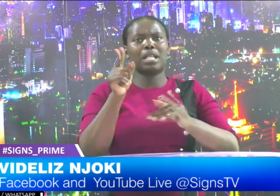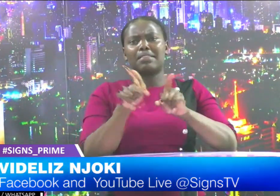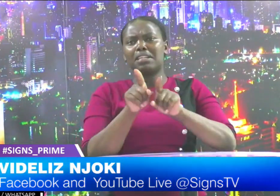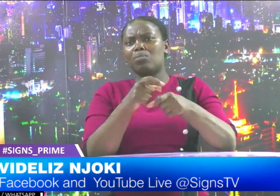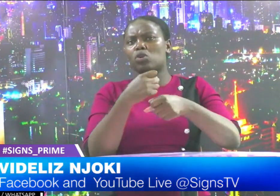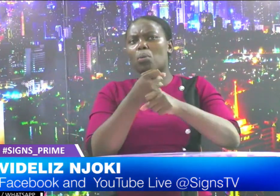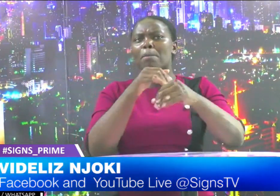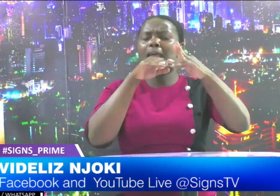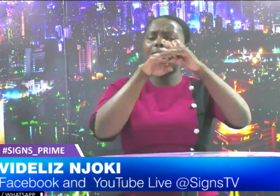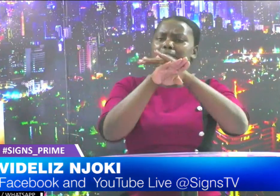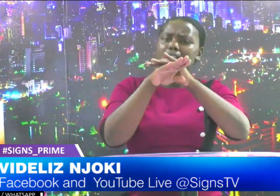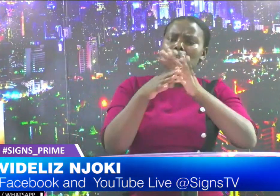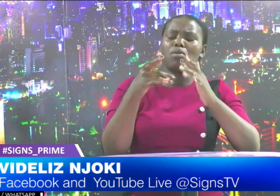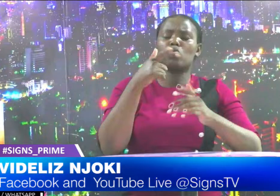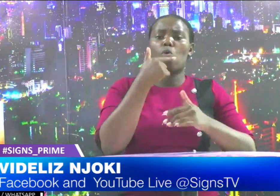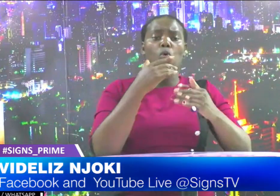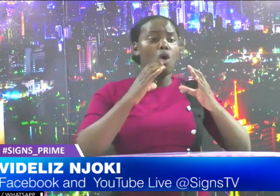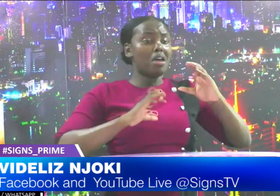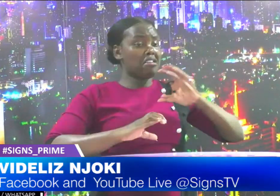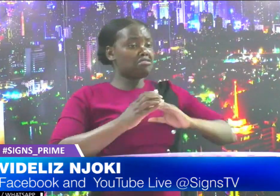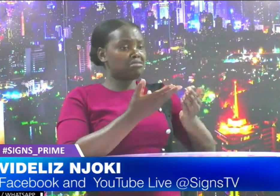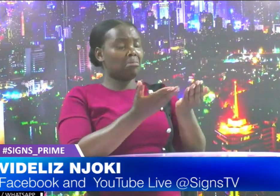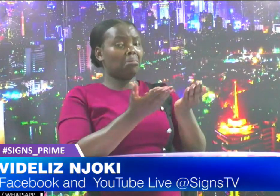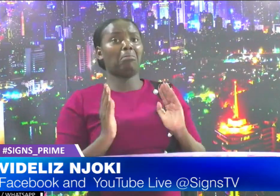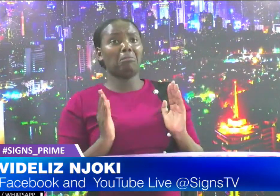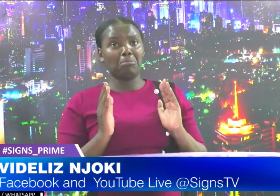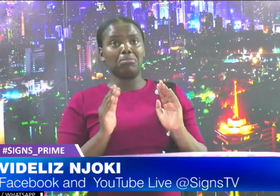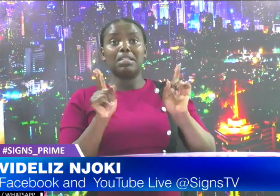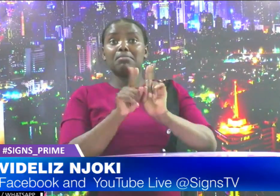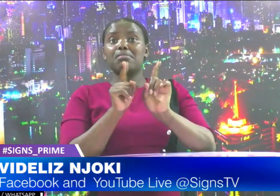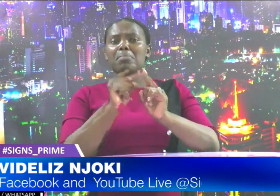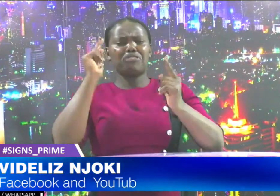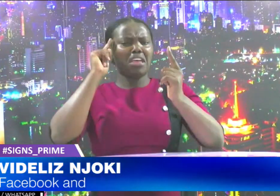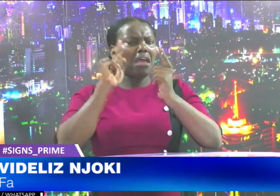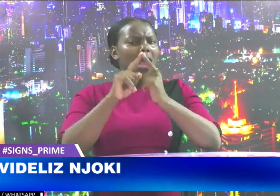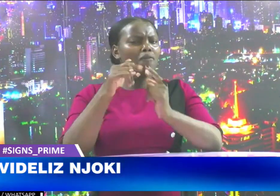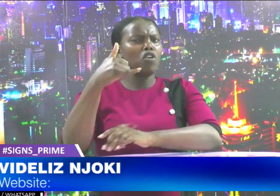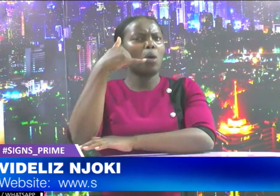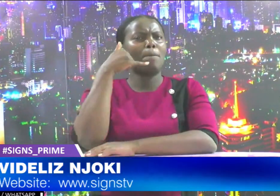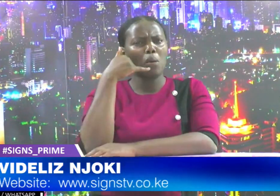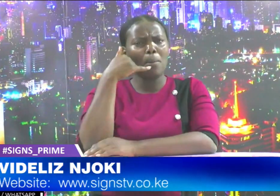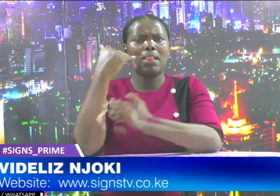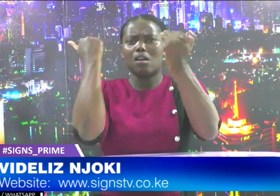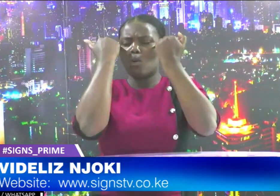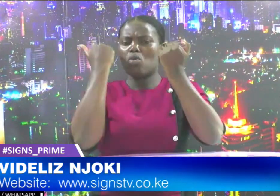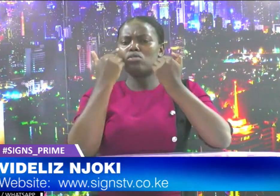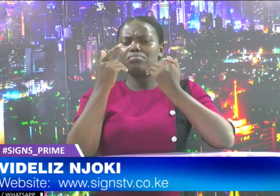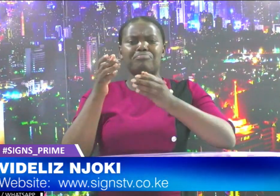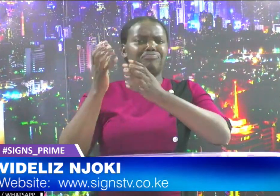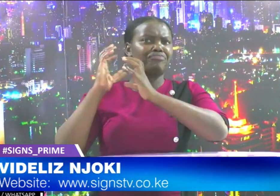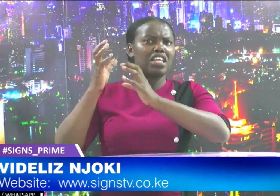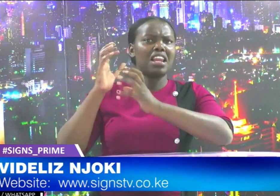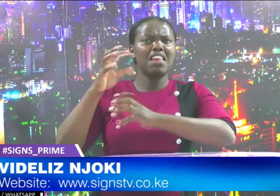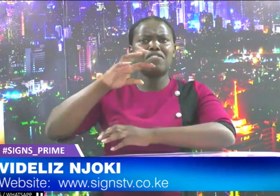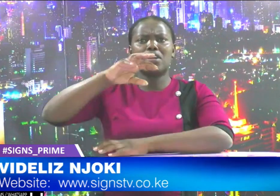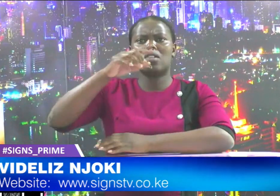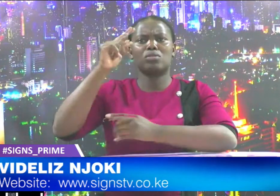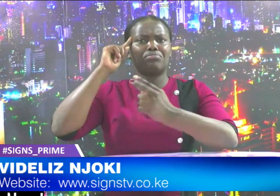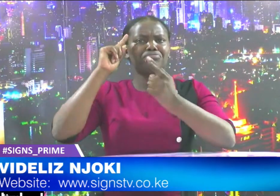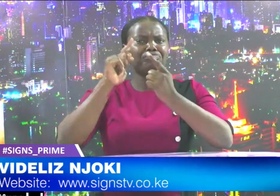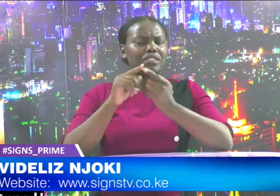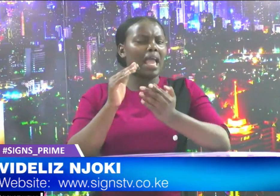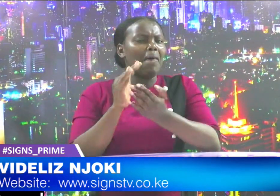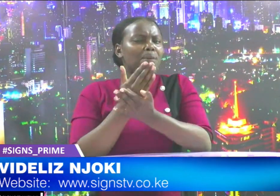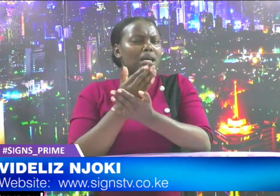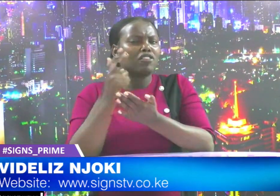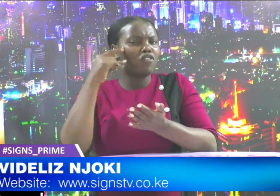justice services and making them accessible to all citizens. The aim of the mobile court